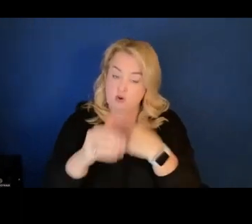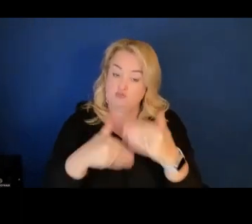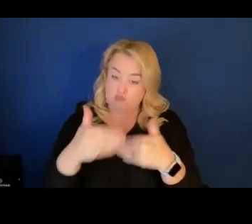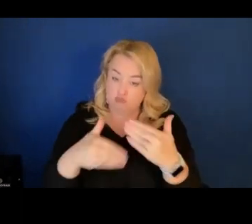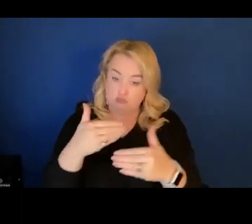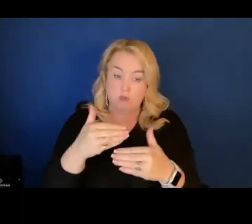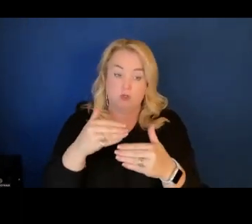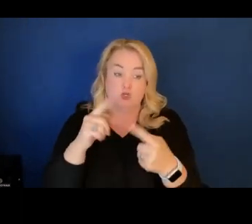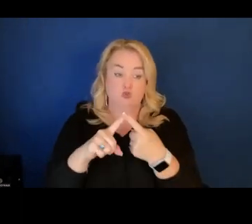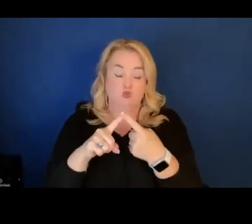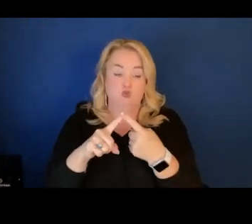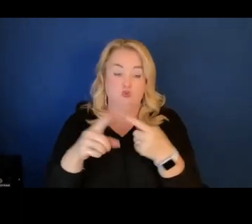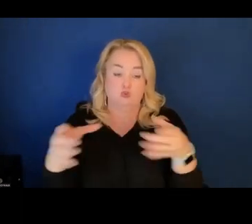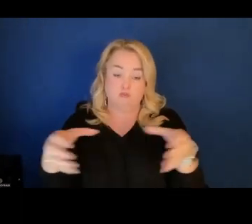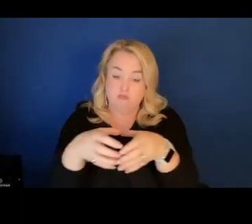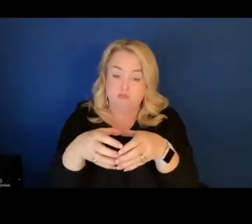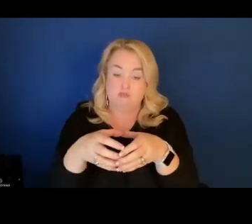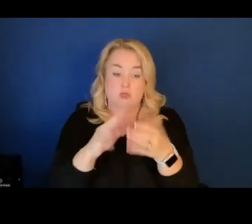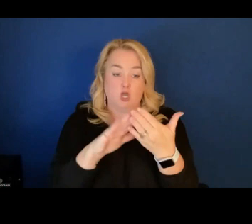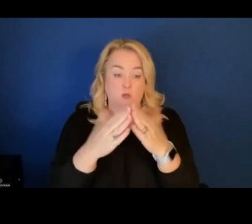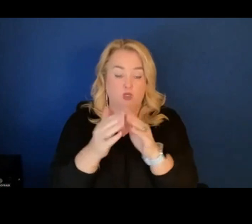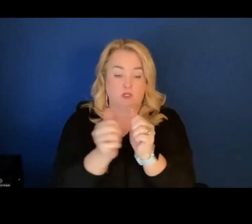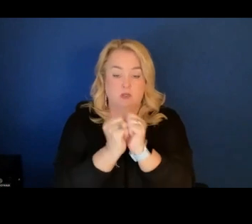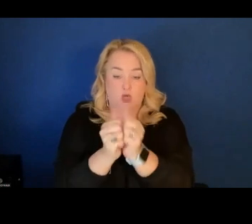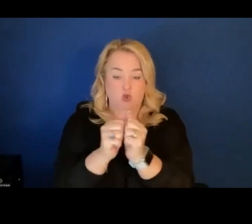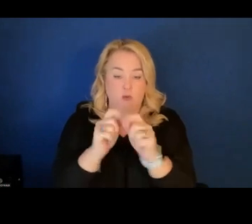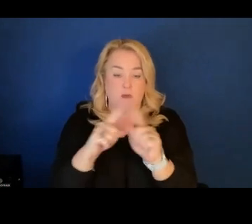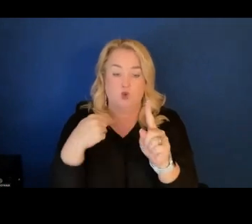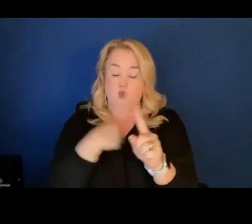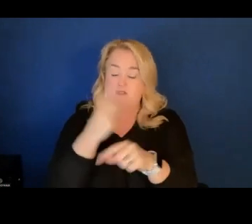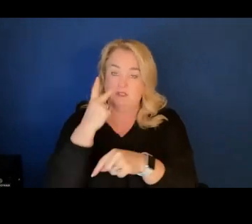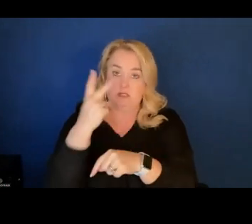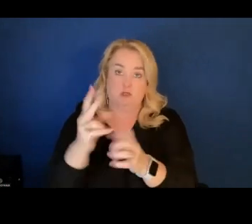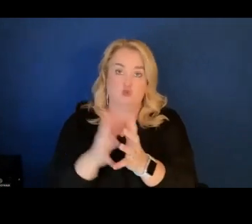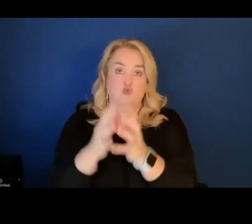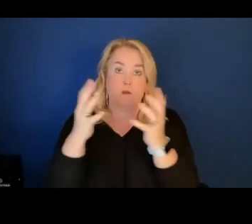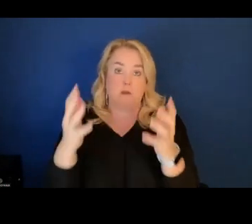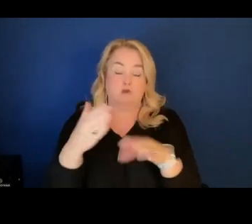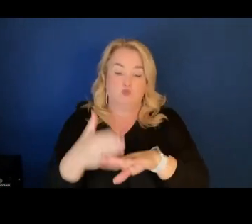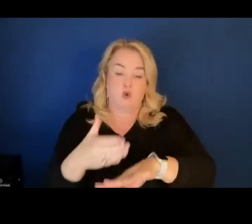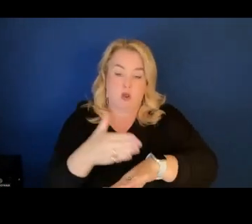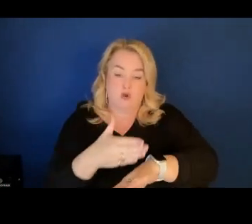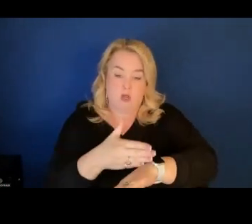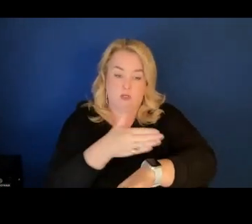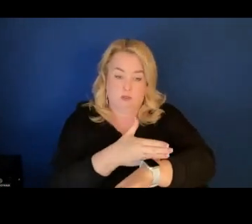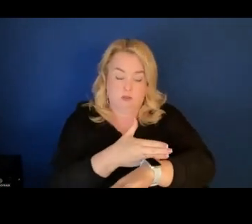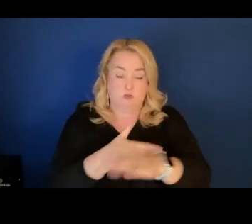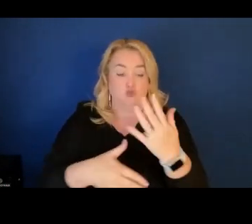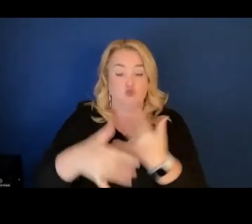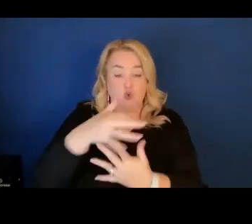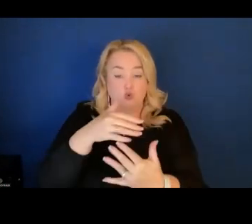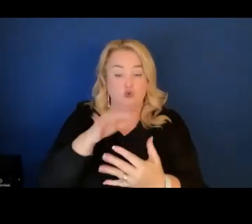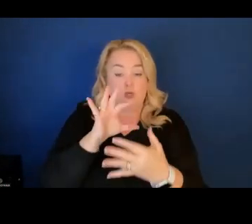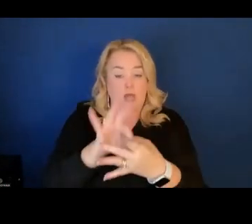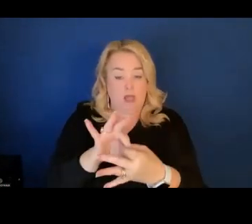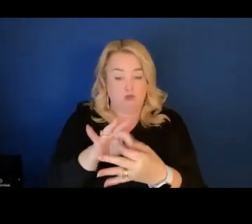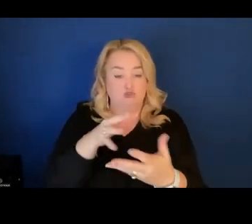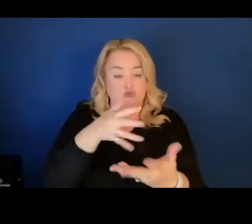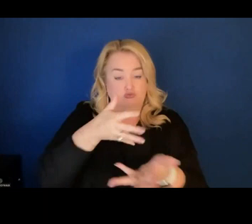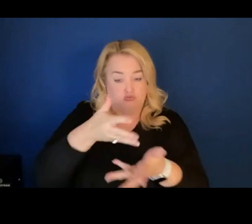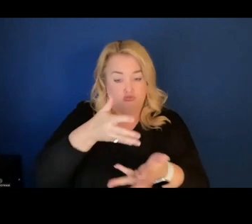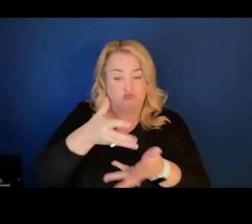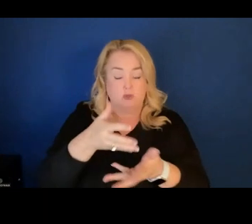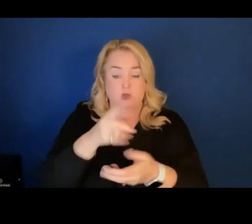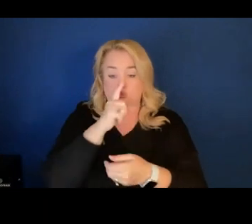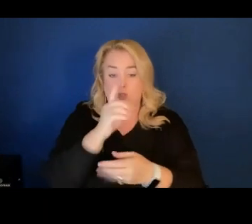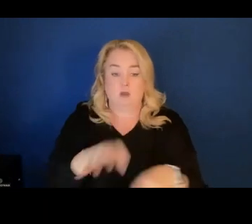our communities together, but we've seen so much progress. So social connections and social engagement are so important